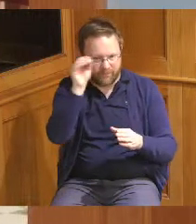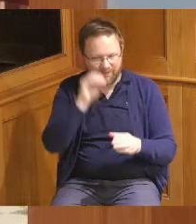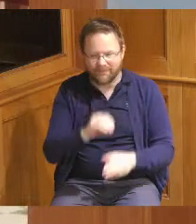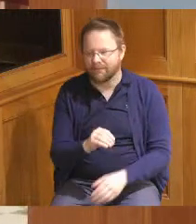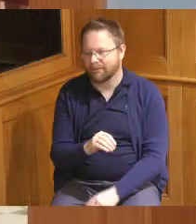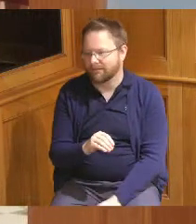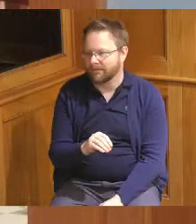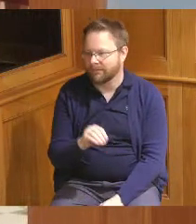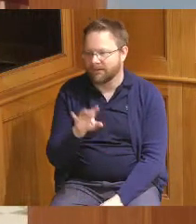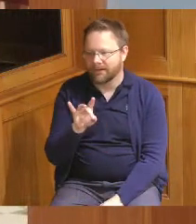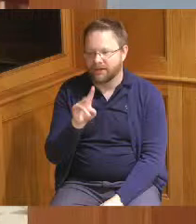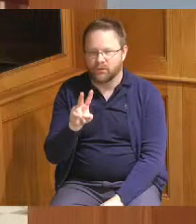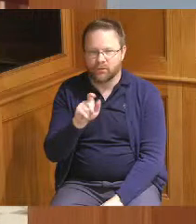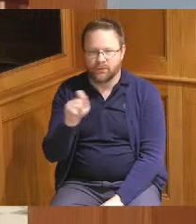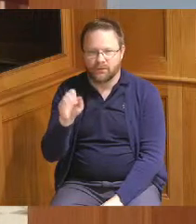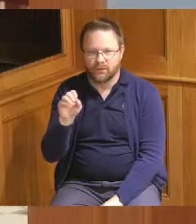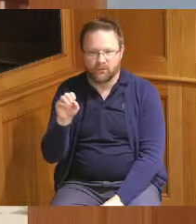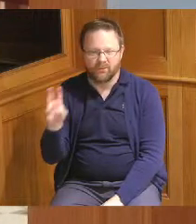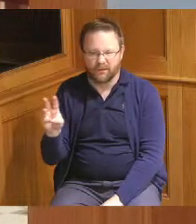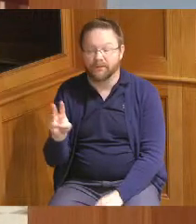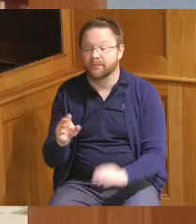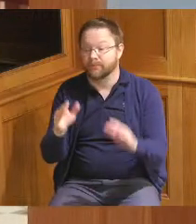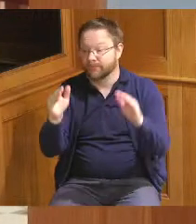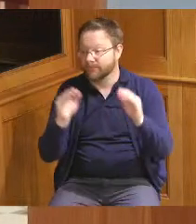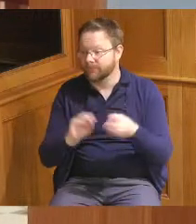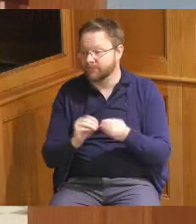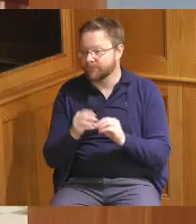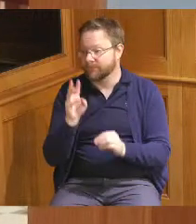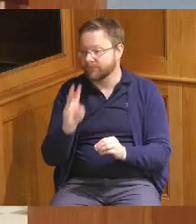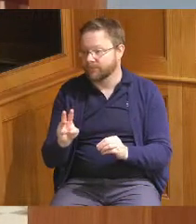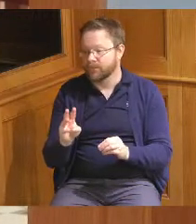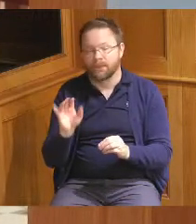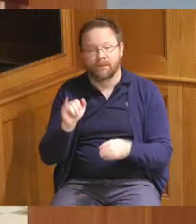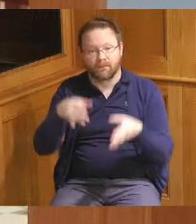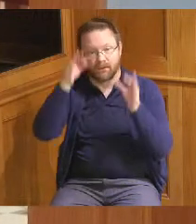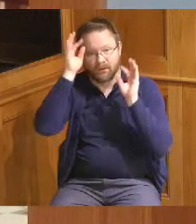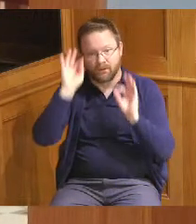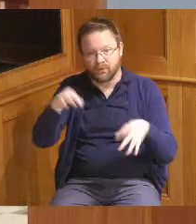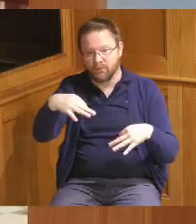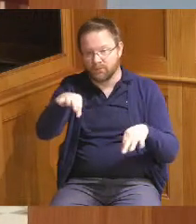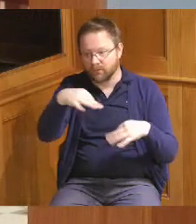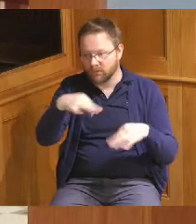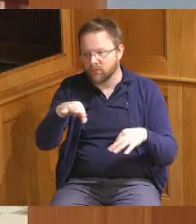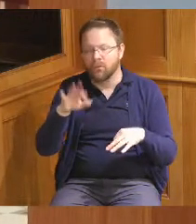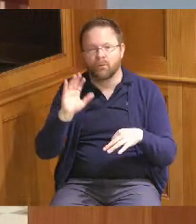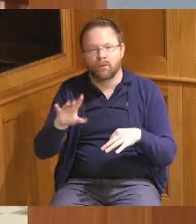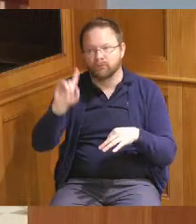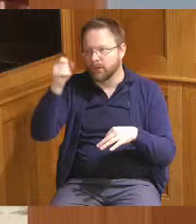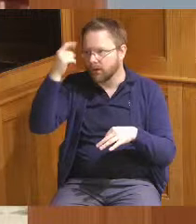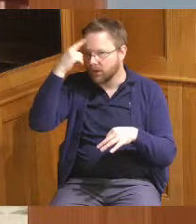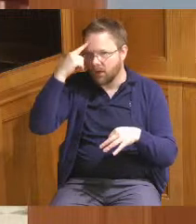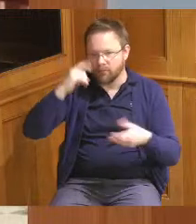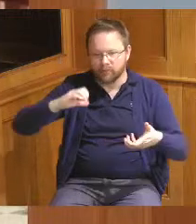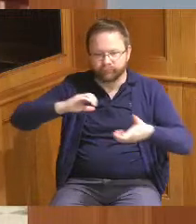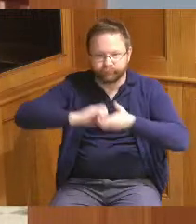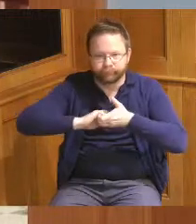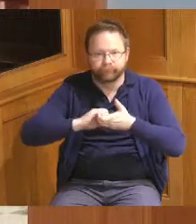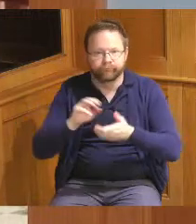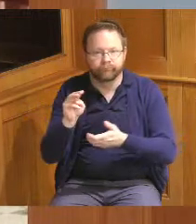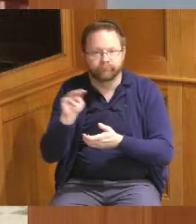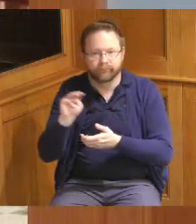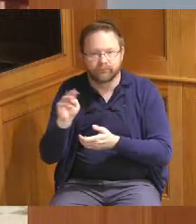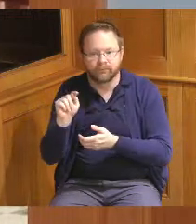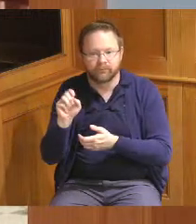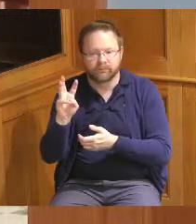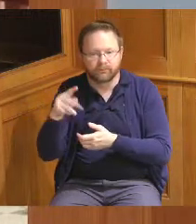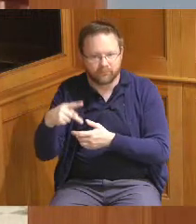82-006. Item number 6 is a resolution to enter an intergovernmental agreement with Miami Township